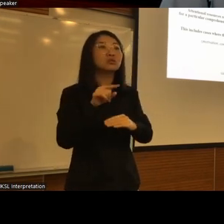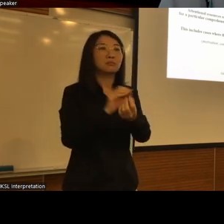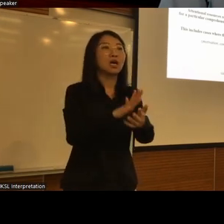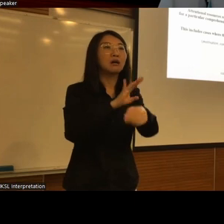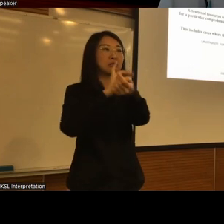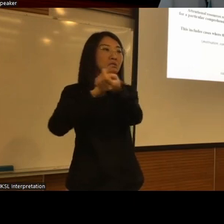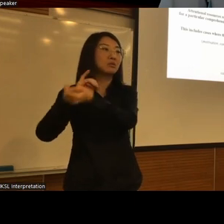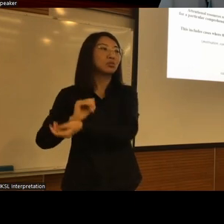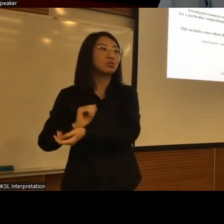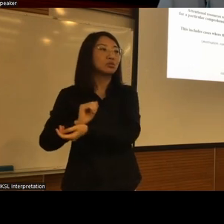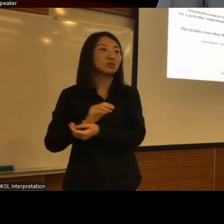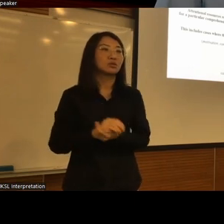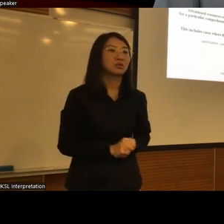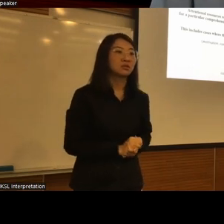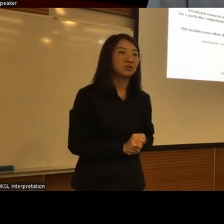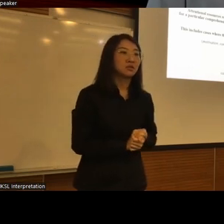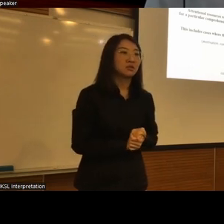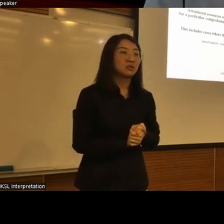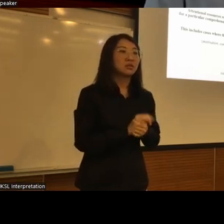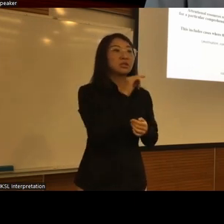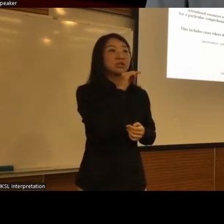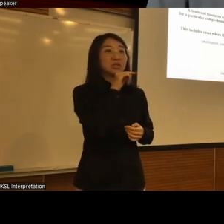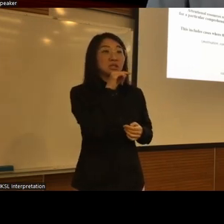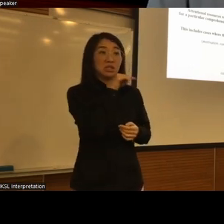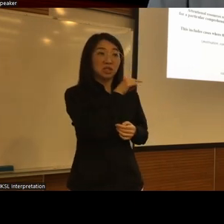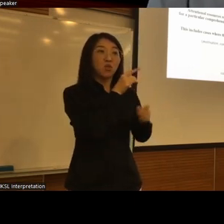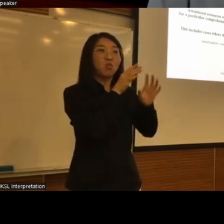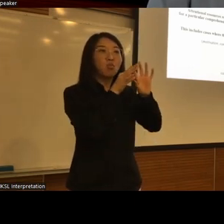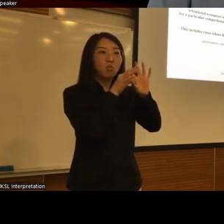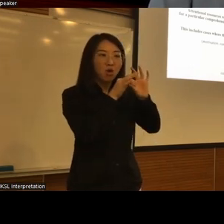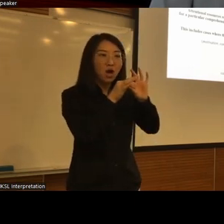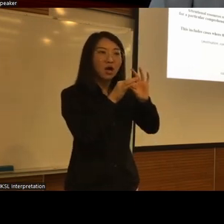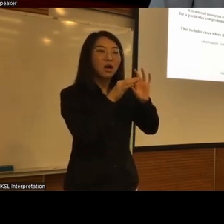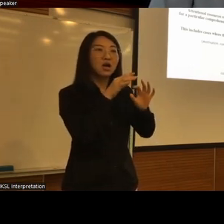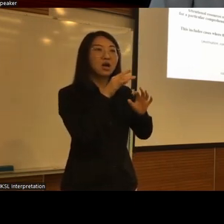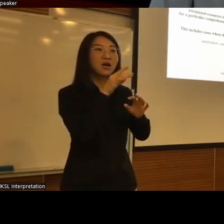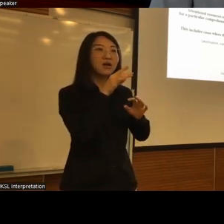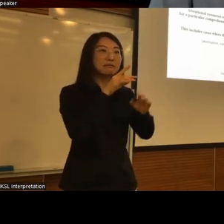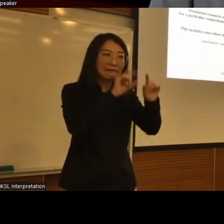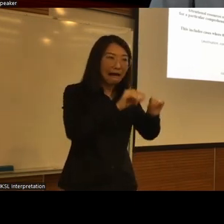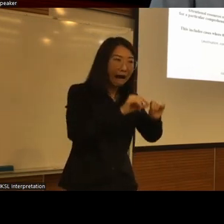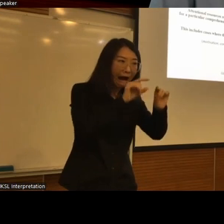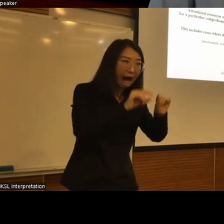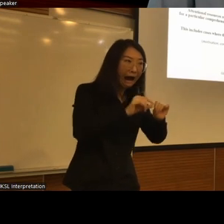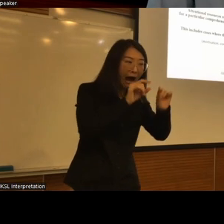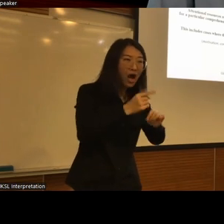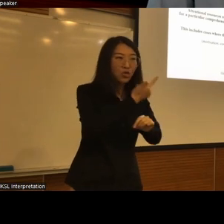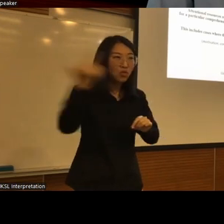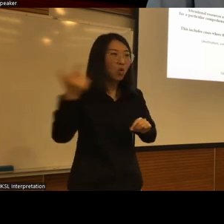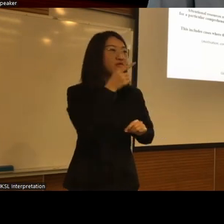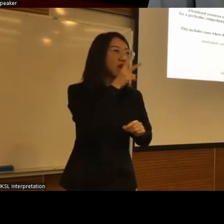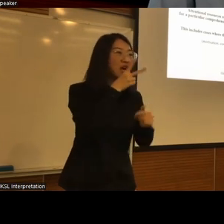there's a flaw in the output. And this is how I tried to explain most of